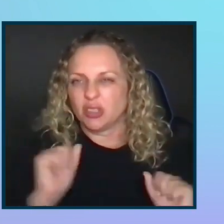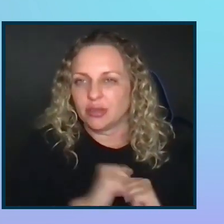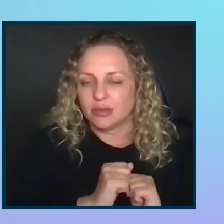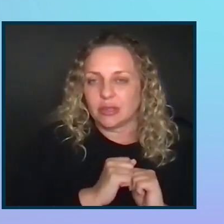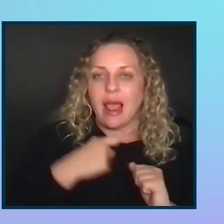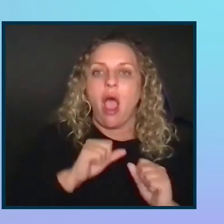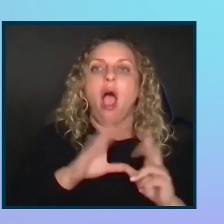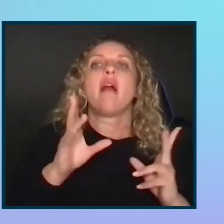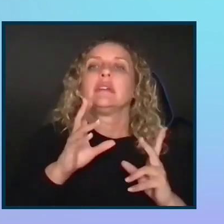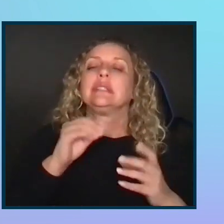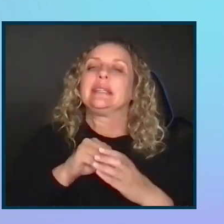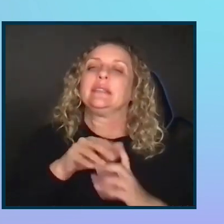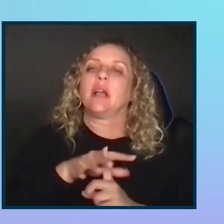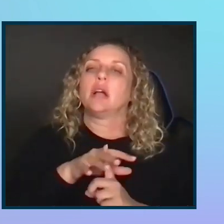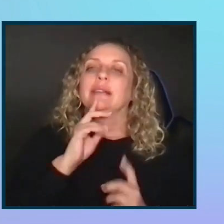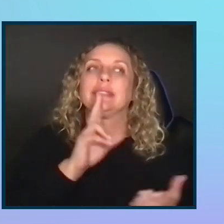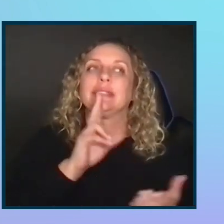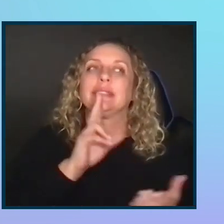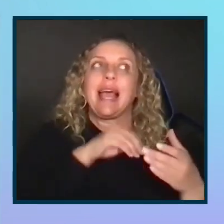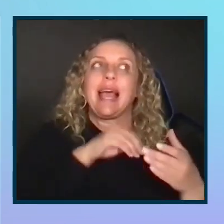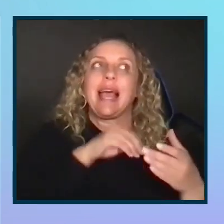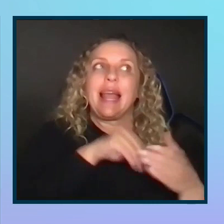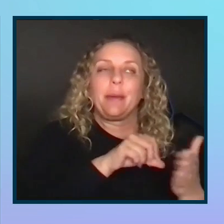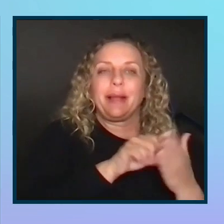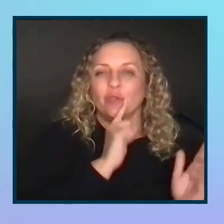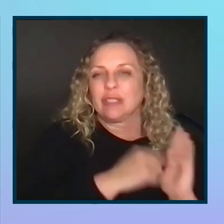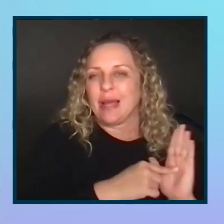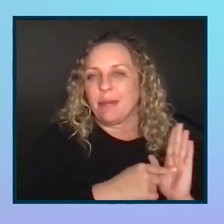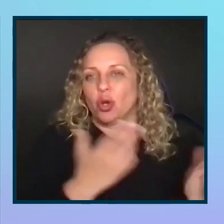obviously keeping in context, if it's a sign-in page, for example,